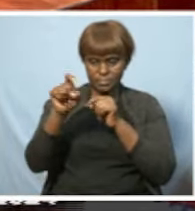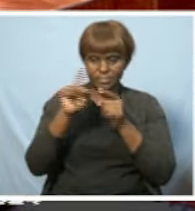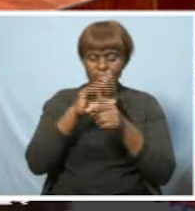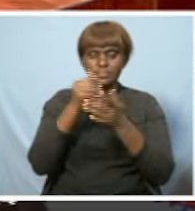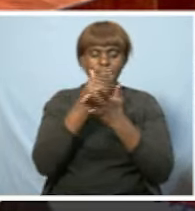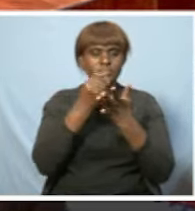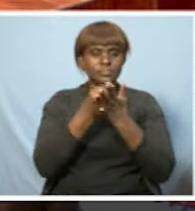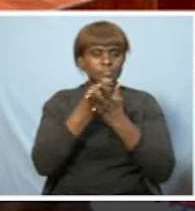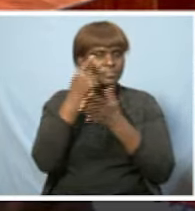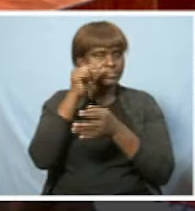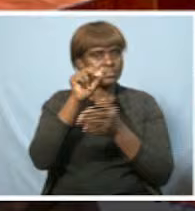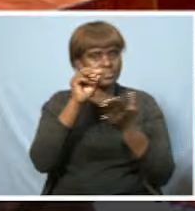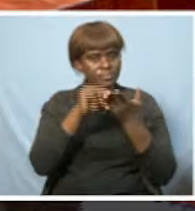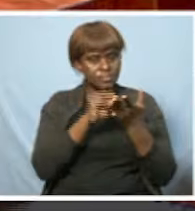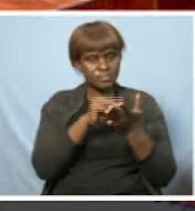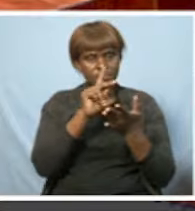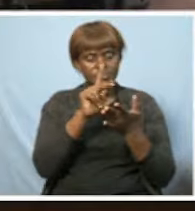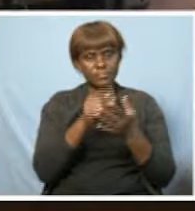of 30 million kwacha?